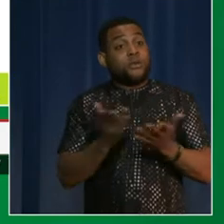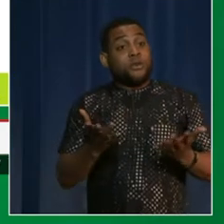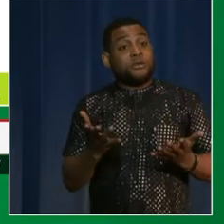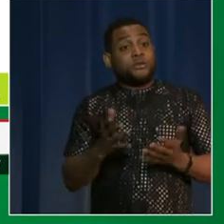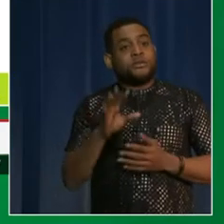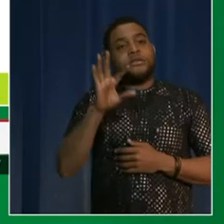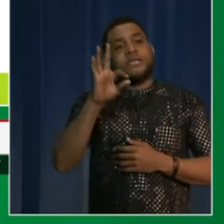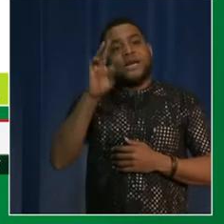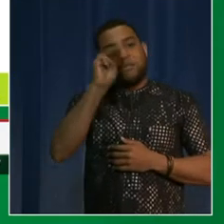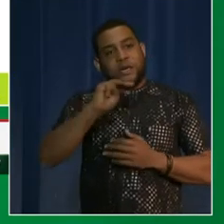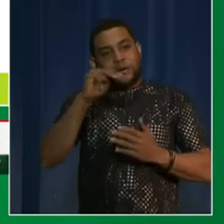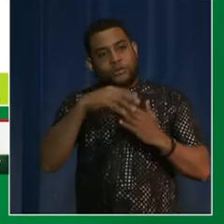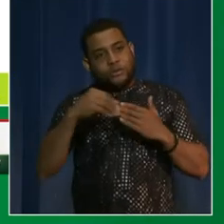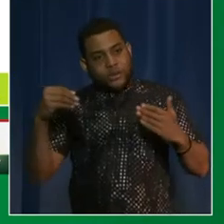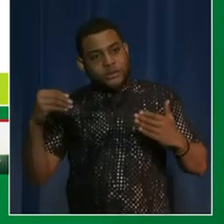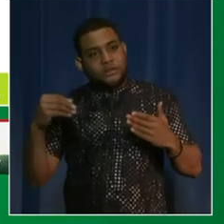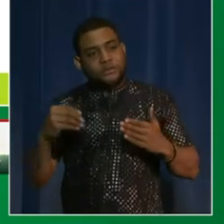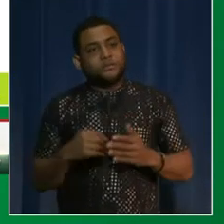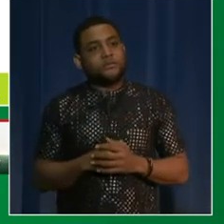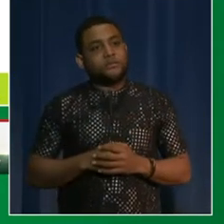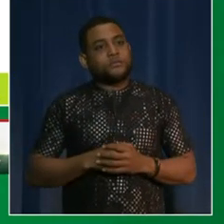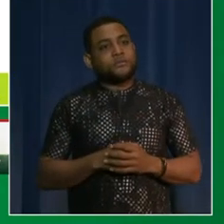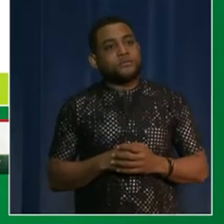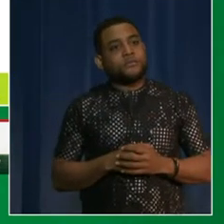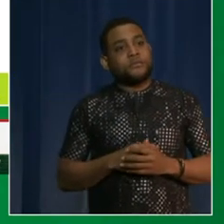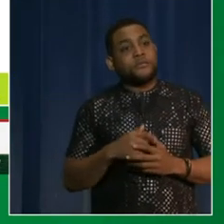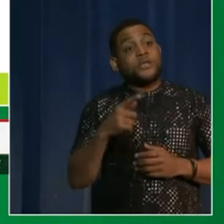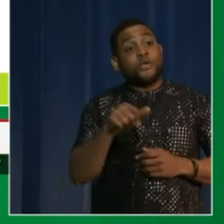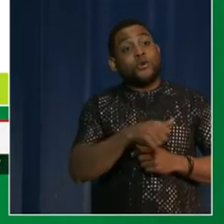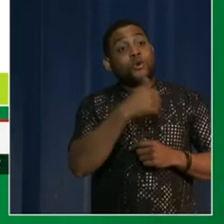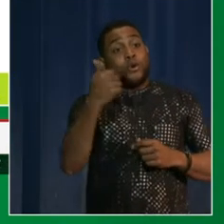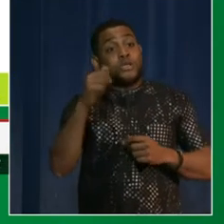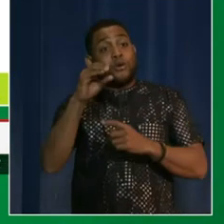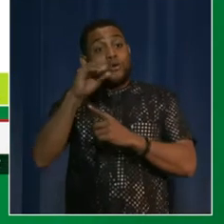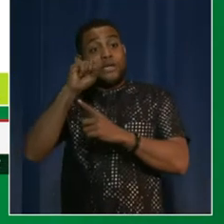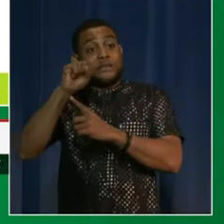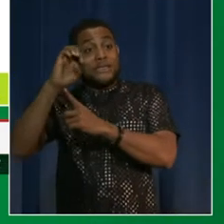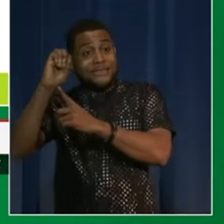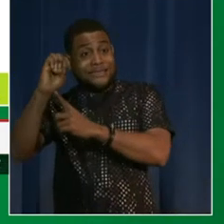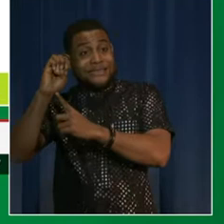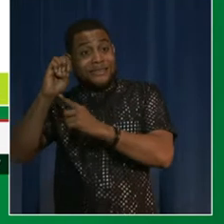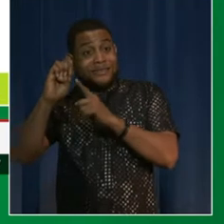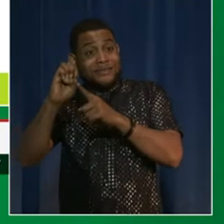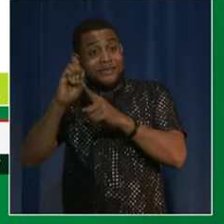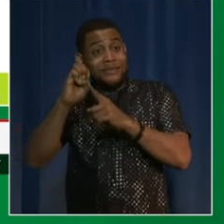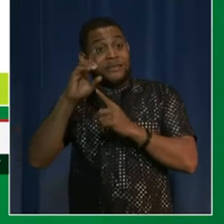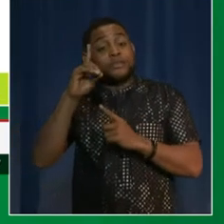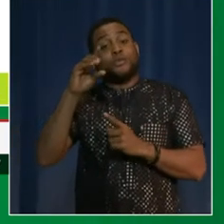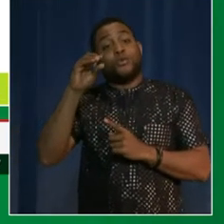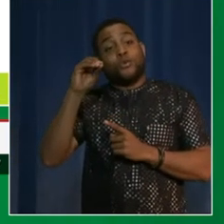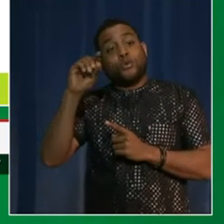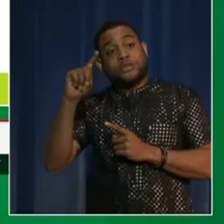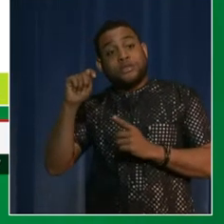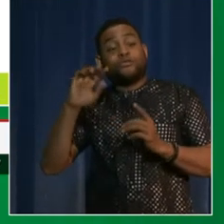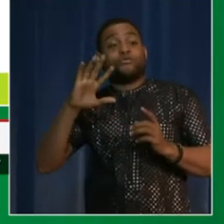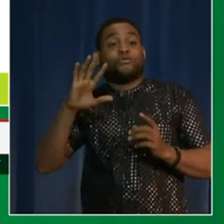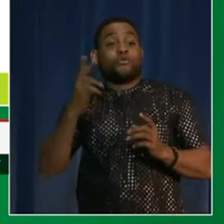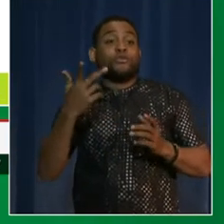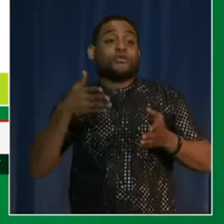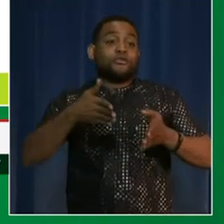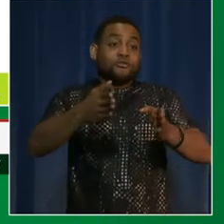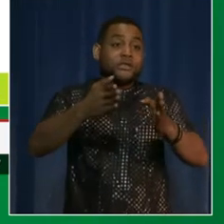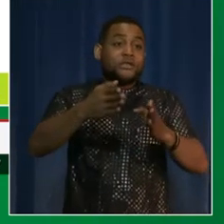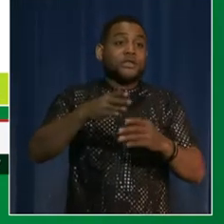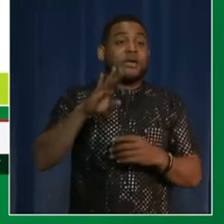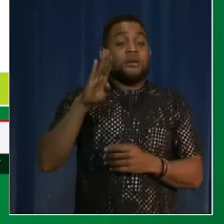Up next, this project is the Office of the State Superintendent of Education's 5th Street bus